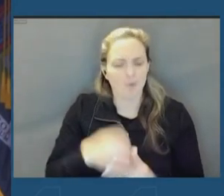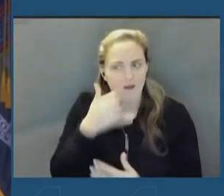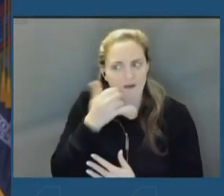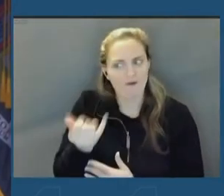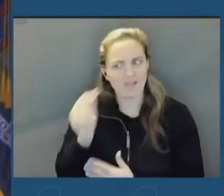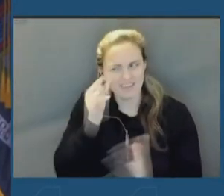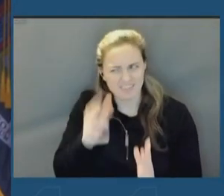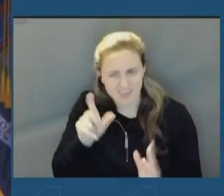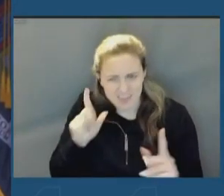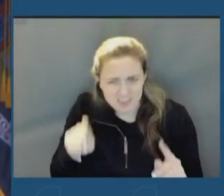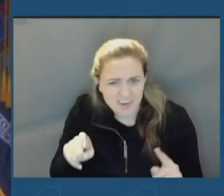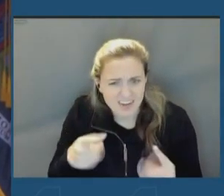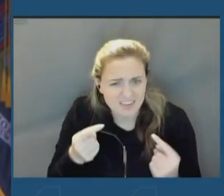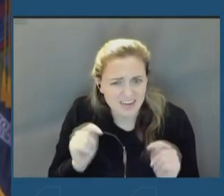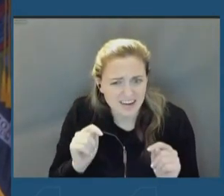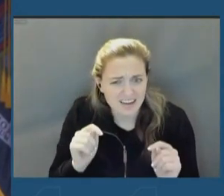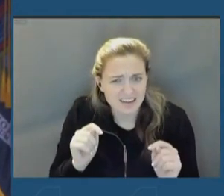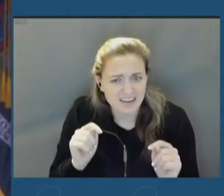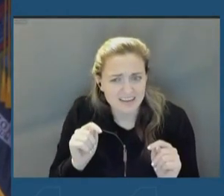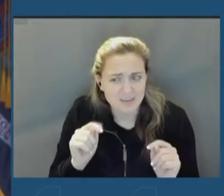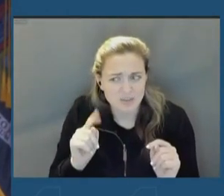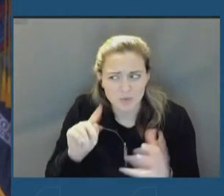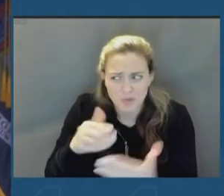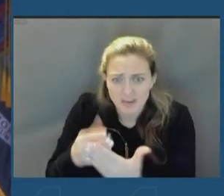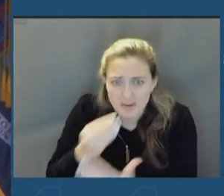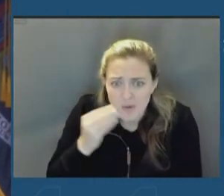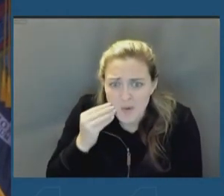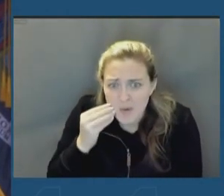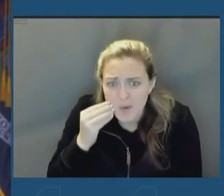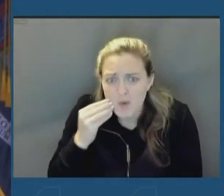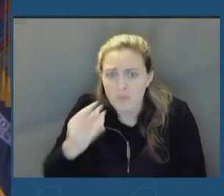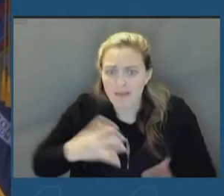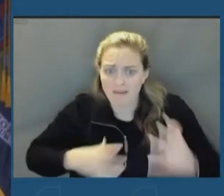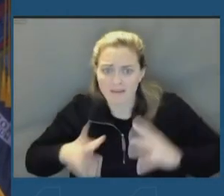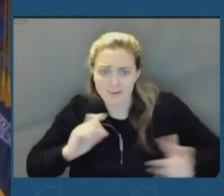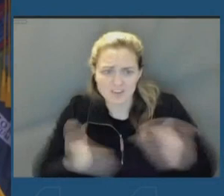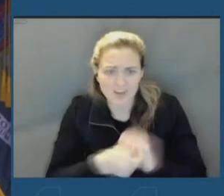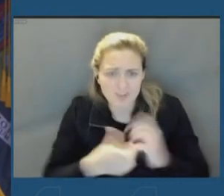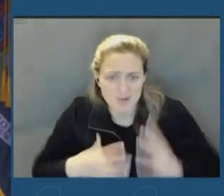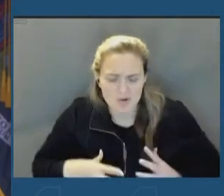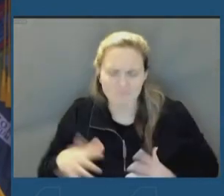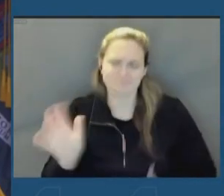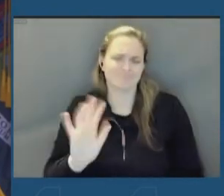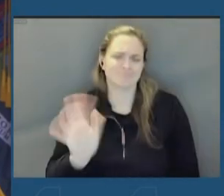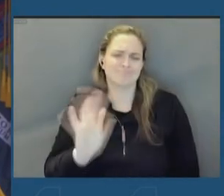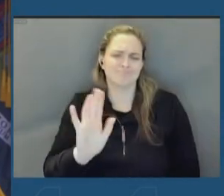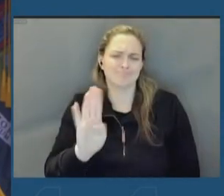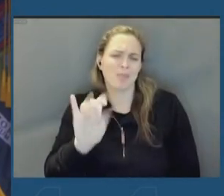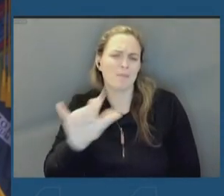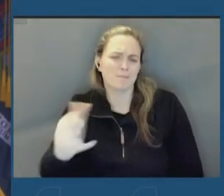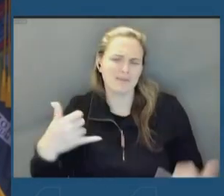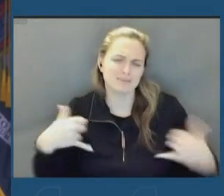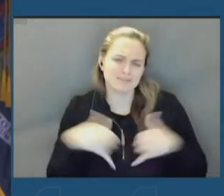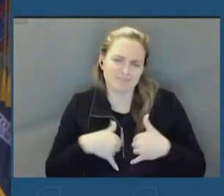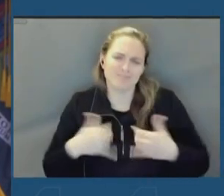should I try to get home and put on a suit?" She said, "No, wear the Bills gear."